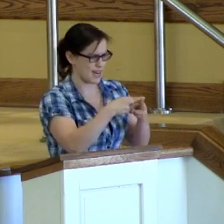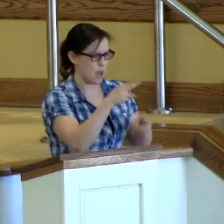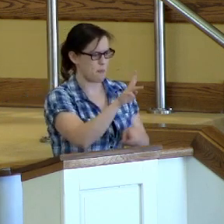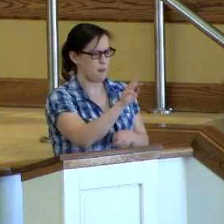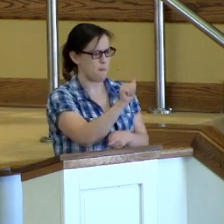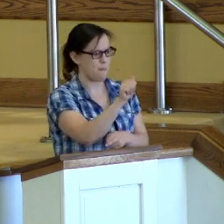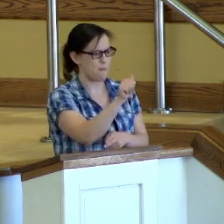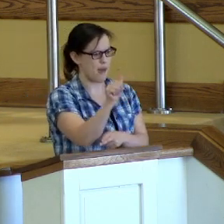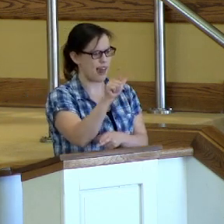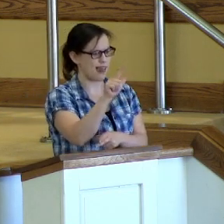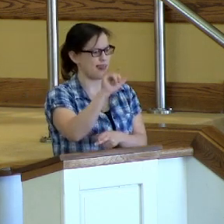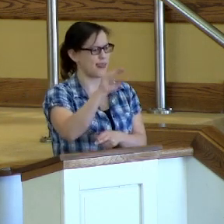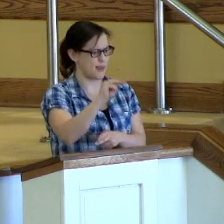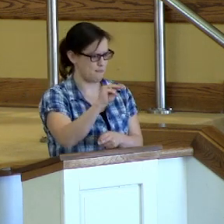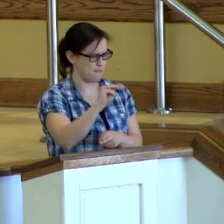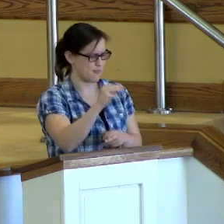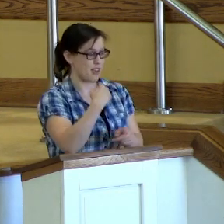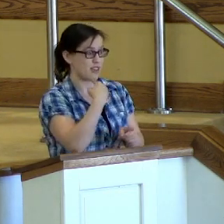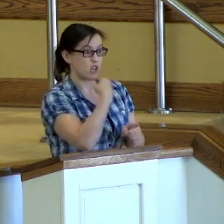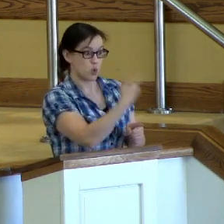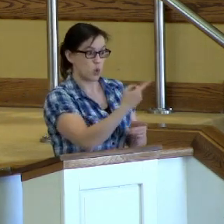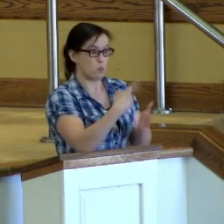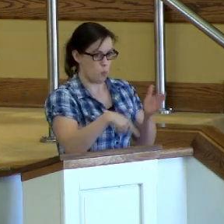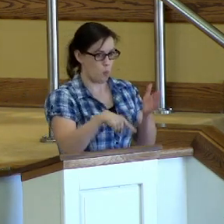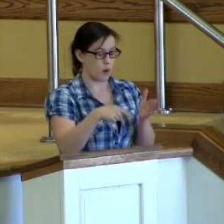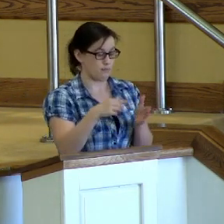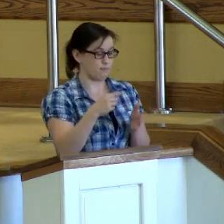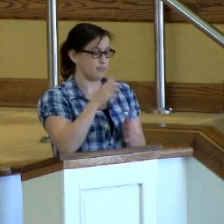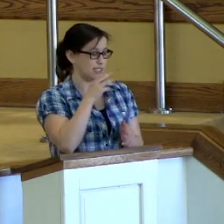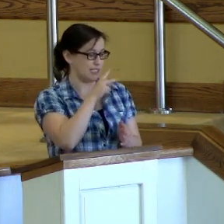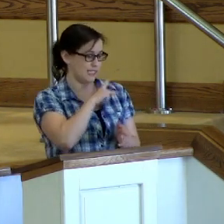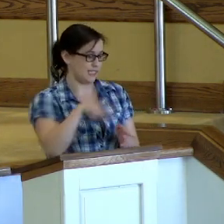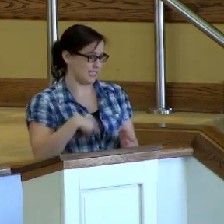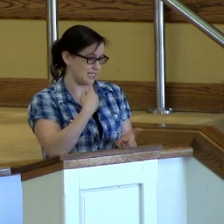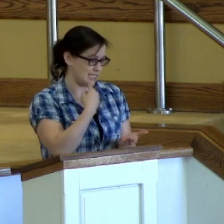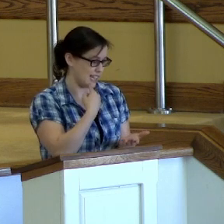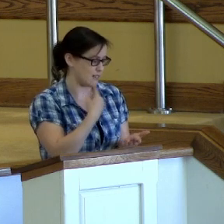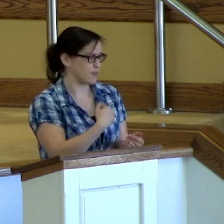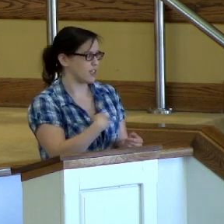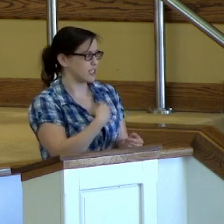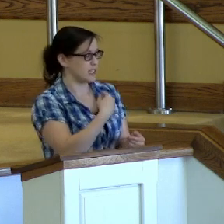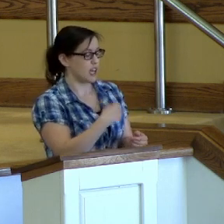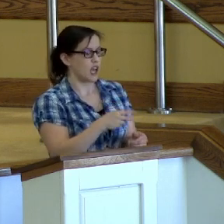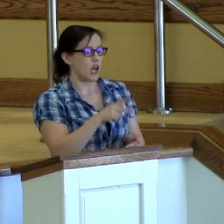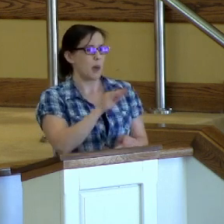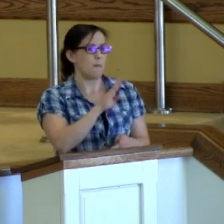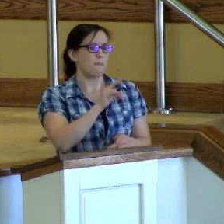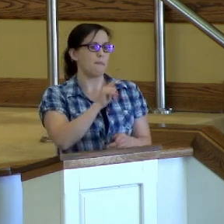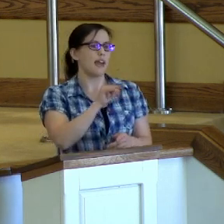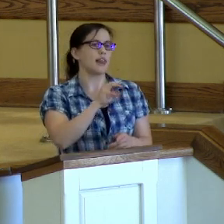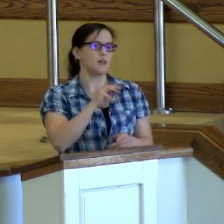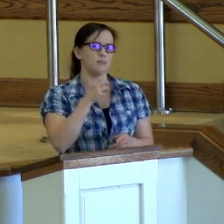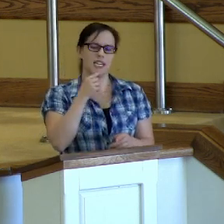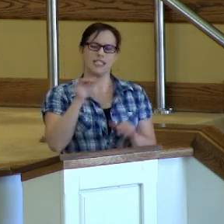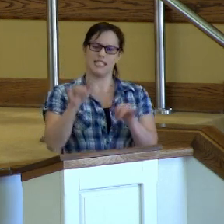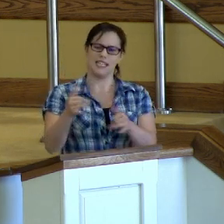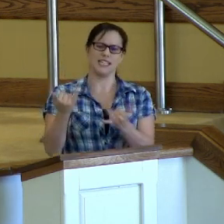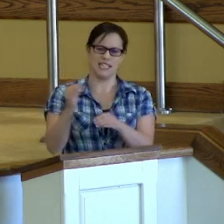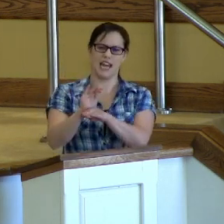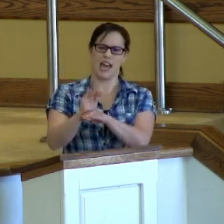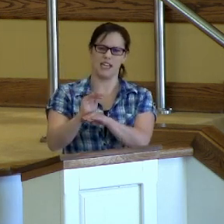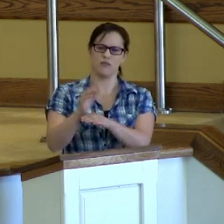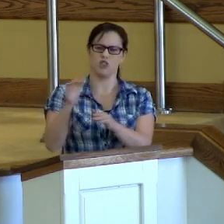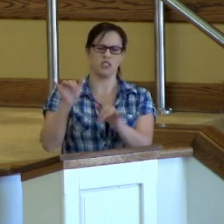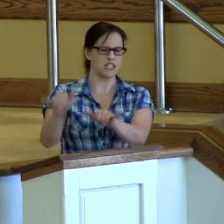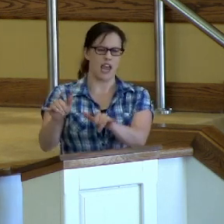unto him the words of Balak. And he said unto them, lodge here this night, and I will bring you word again